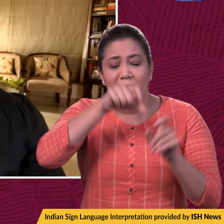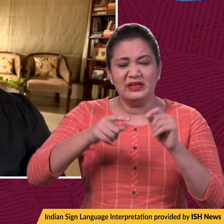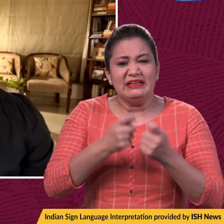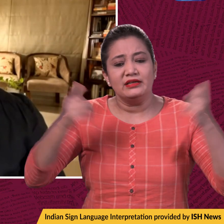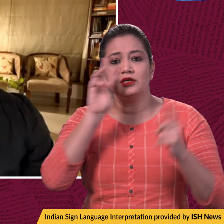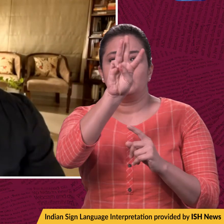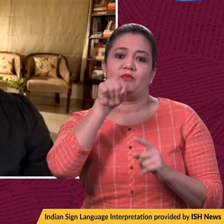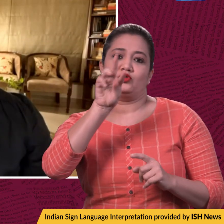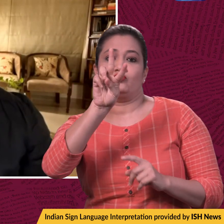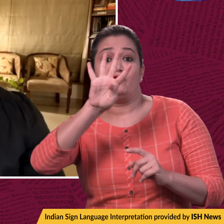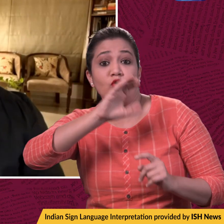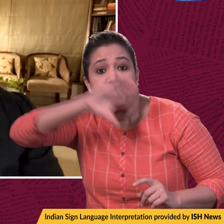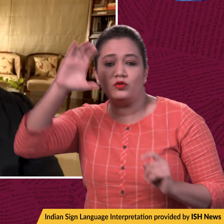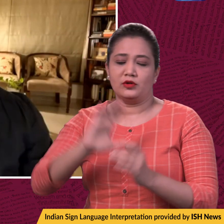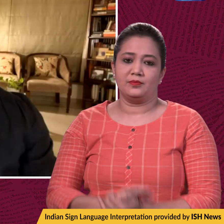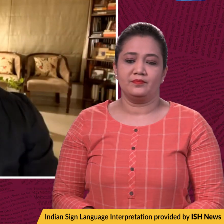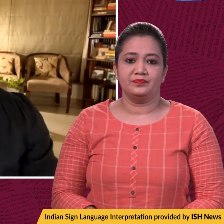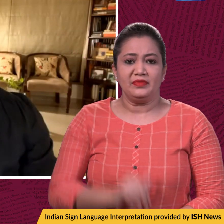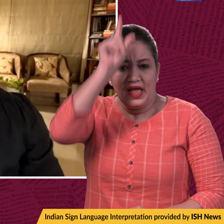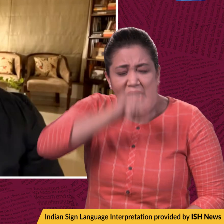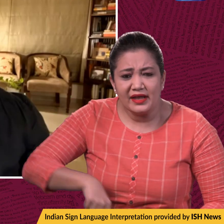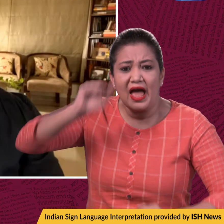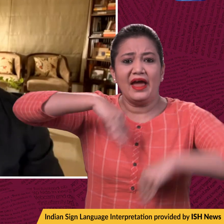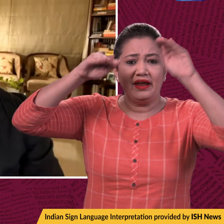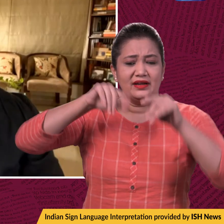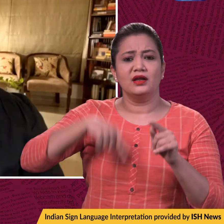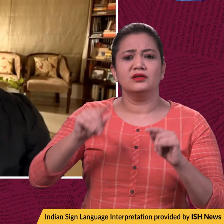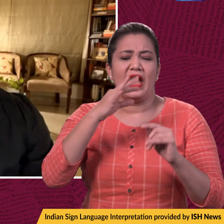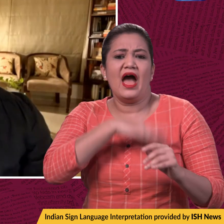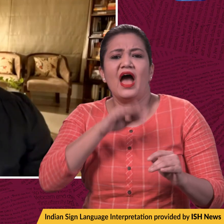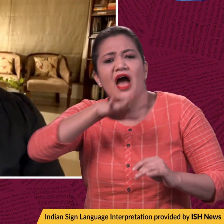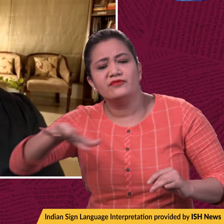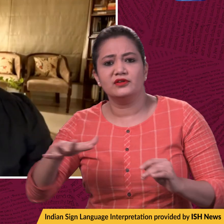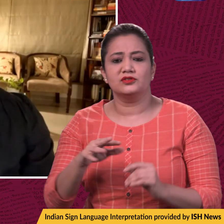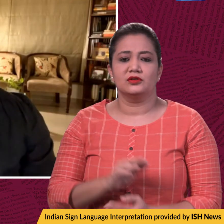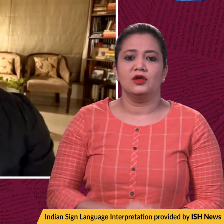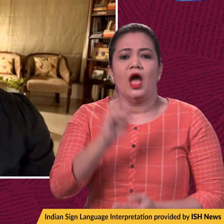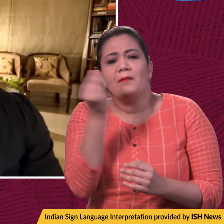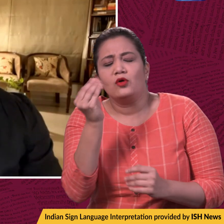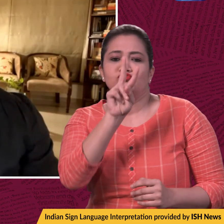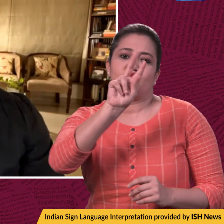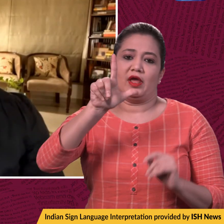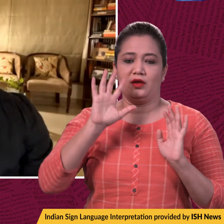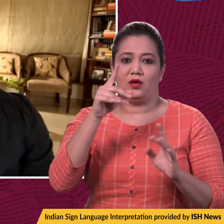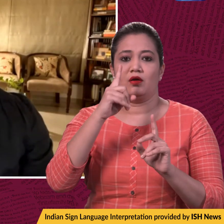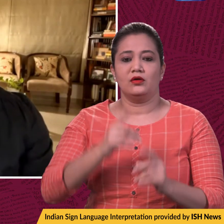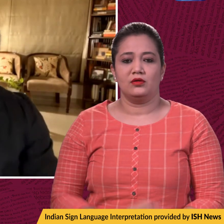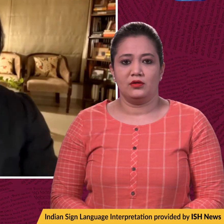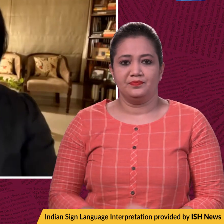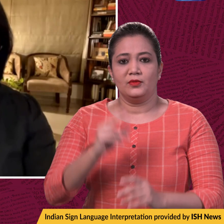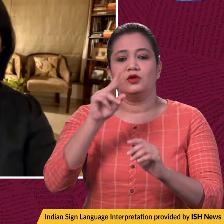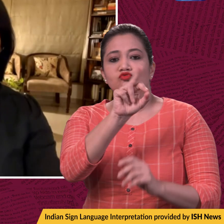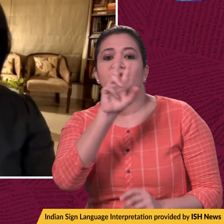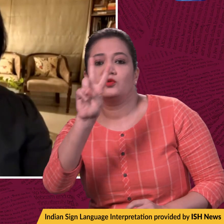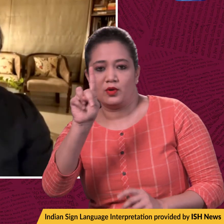of 3.24 crore. The average annual national income of the Indian adult population is a little over 2 lakh rupees in